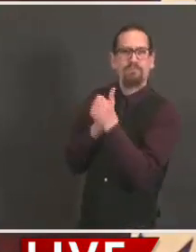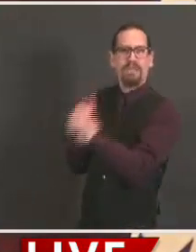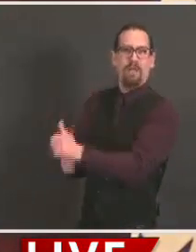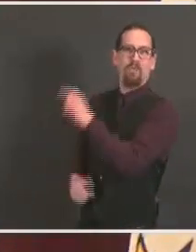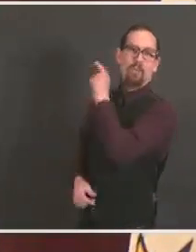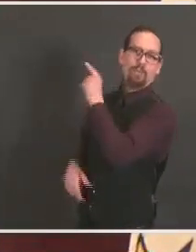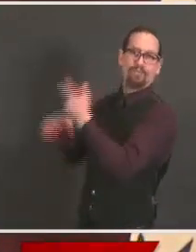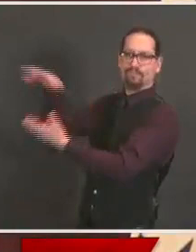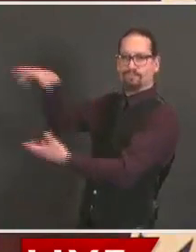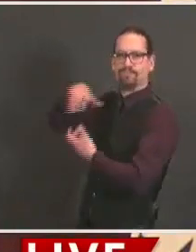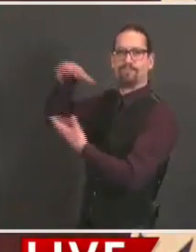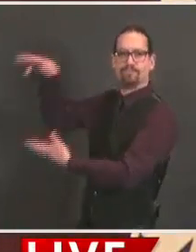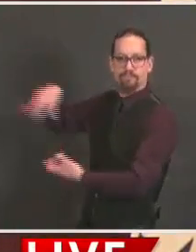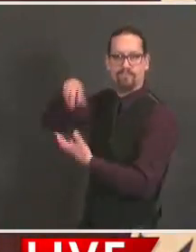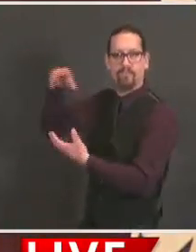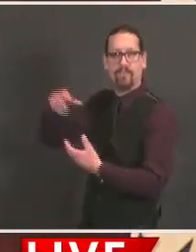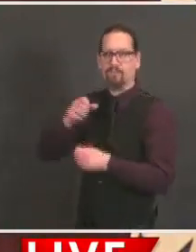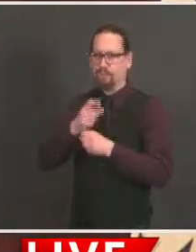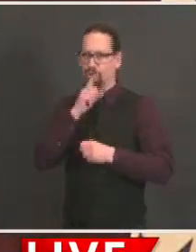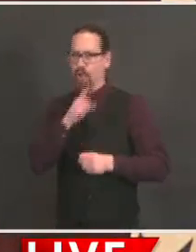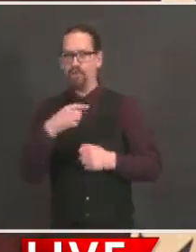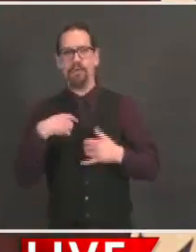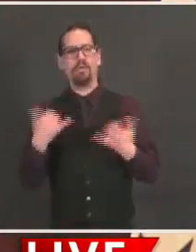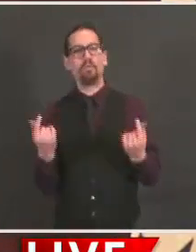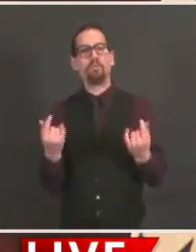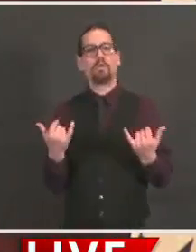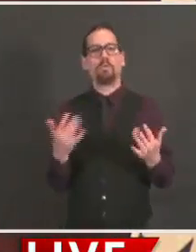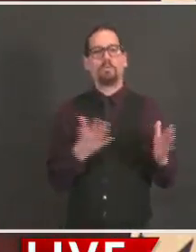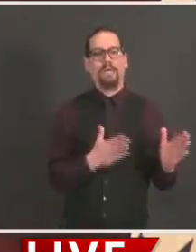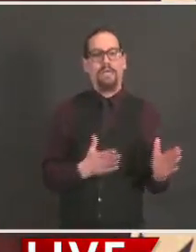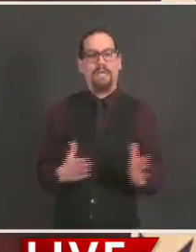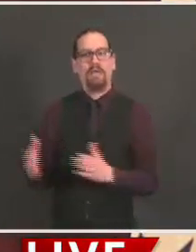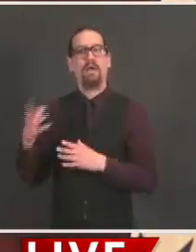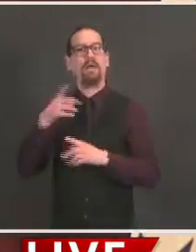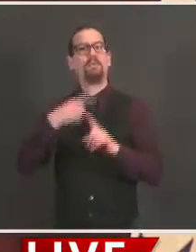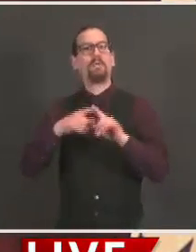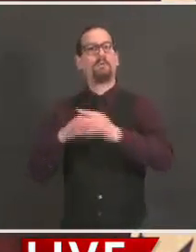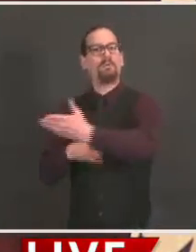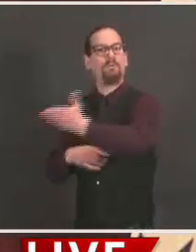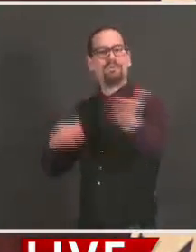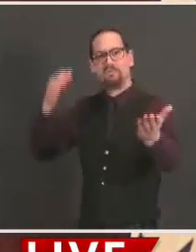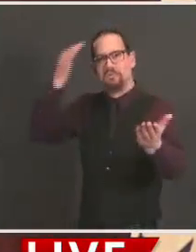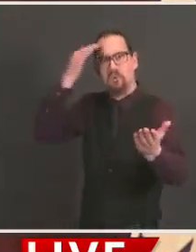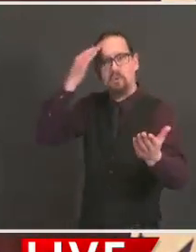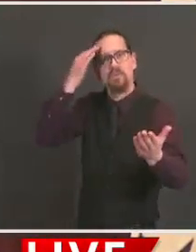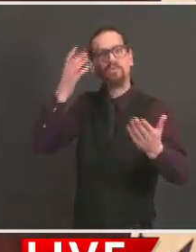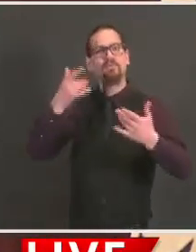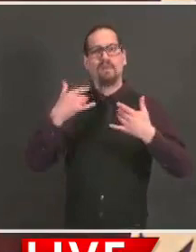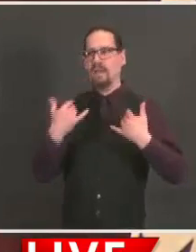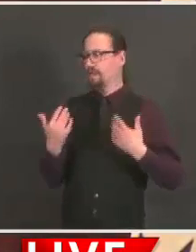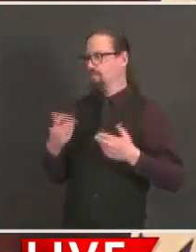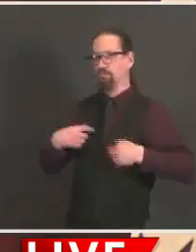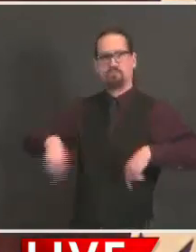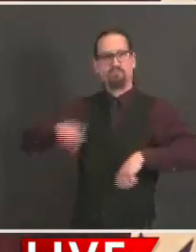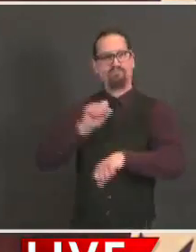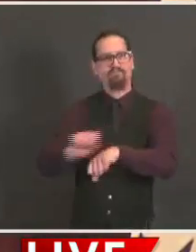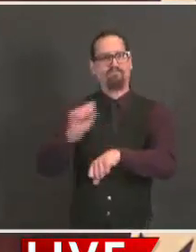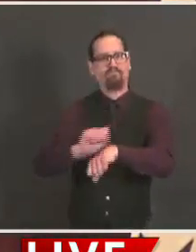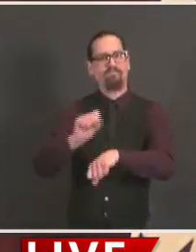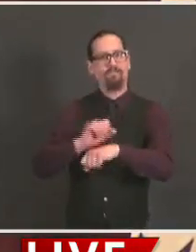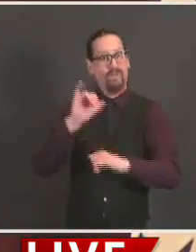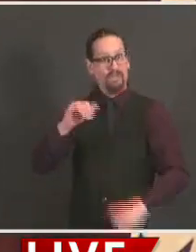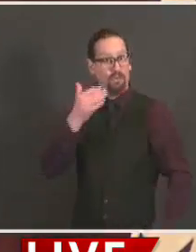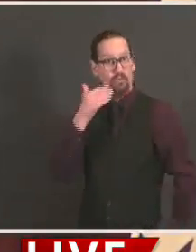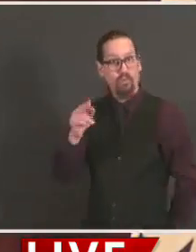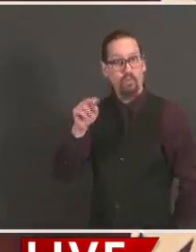want to make sure you continue to hear the good news of how we're going forward and can think back to the success that we have overcome in the